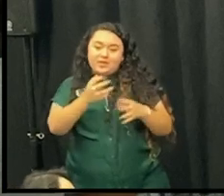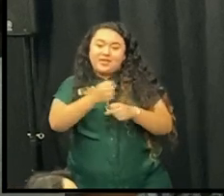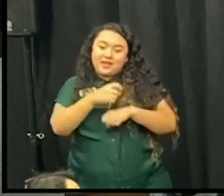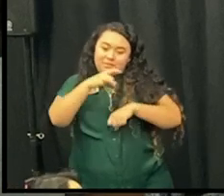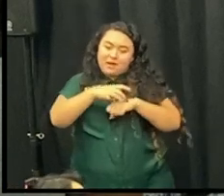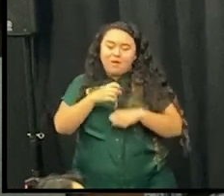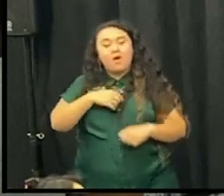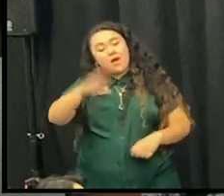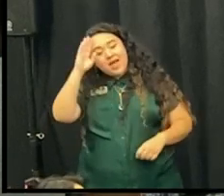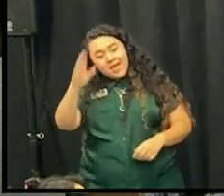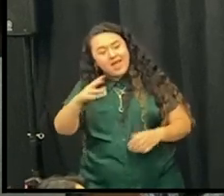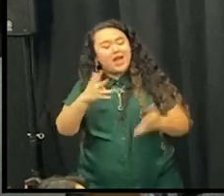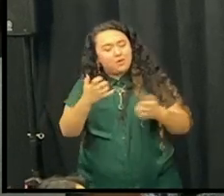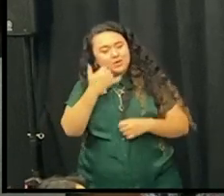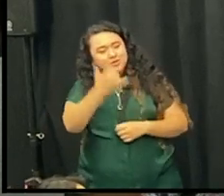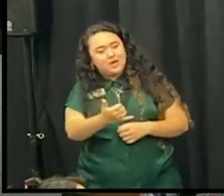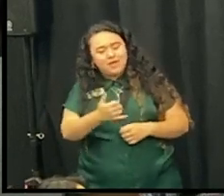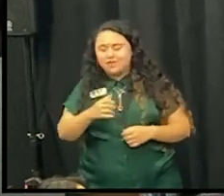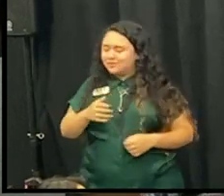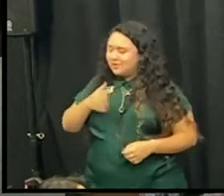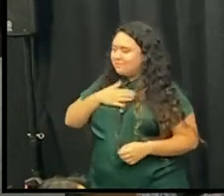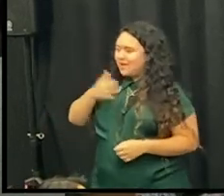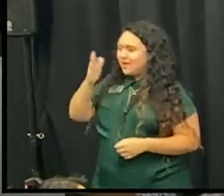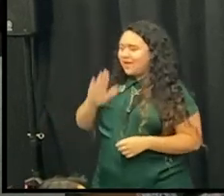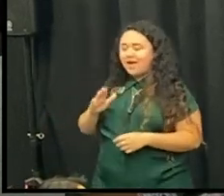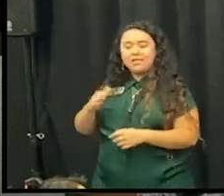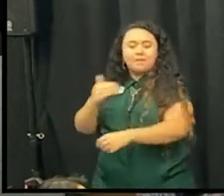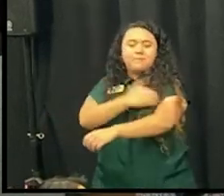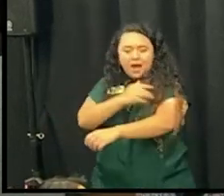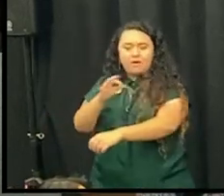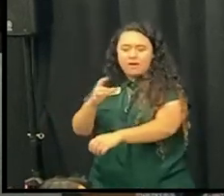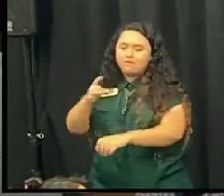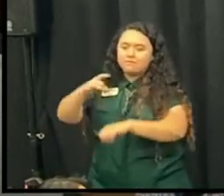meaning to call you. Oh, my God. The power of pumpkins.